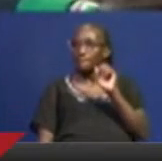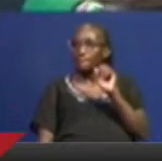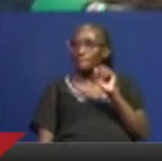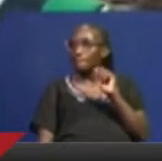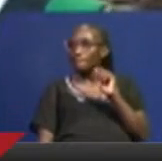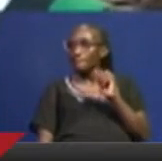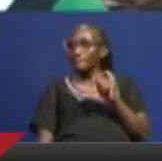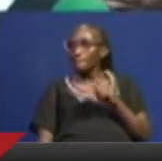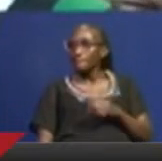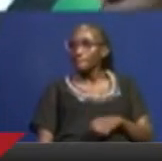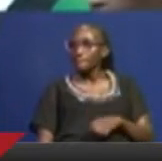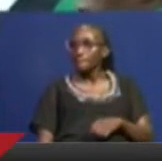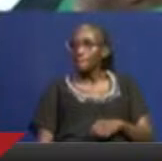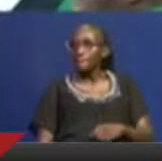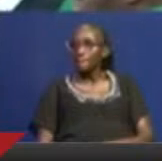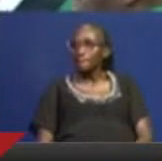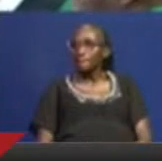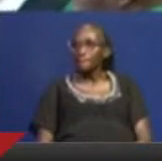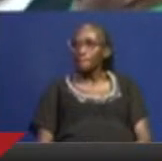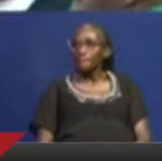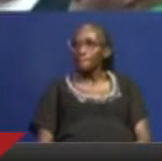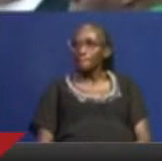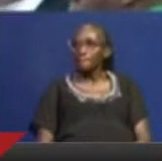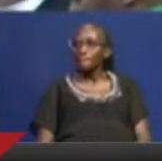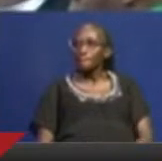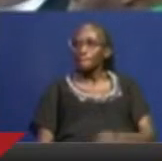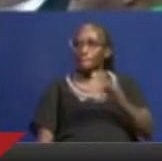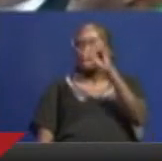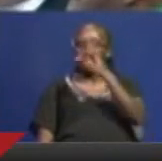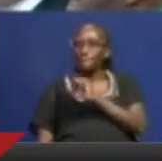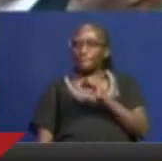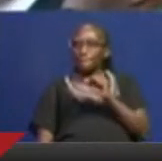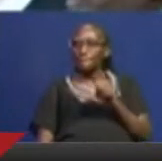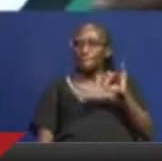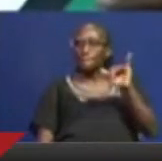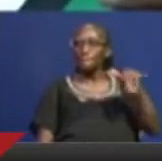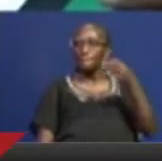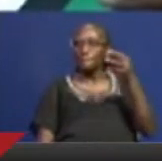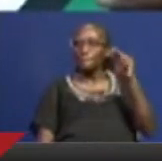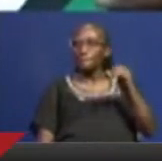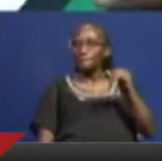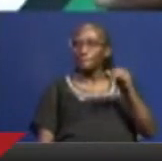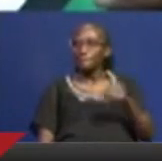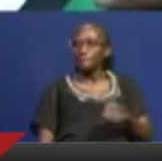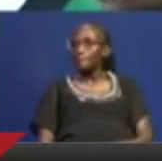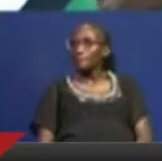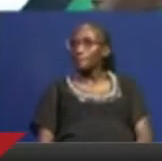Likuyani. Okay. Limuru John Keragu Chege.